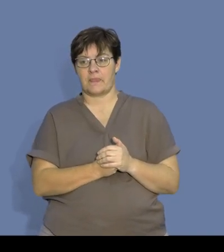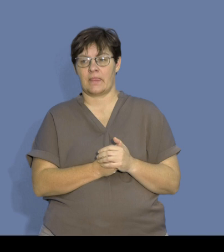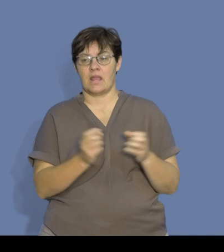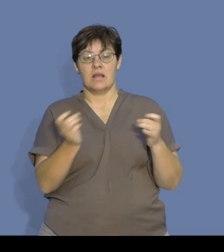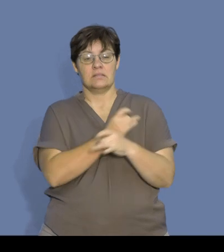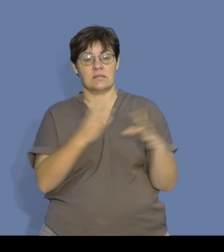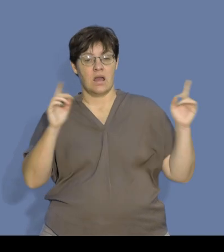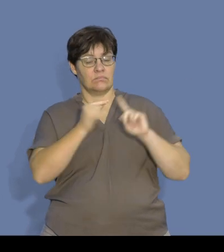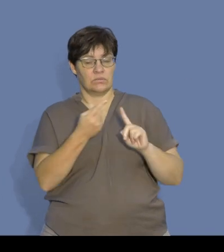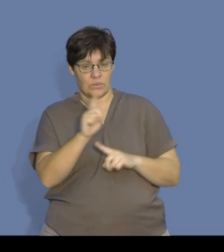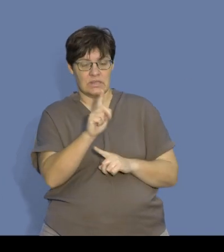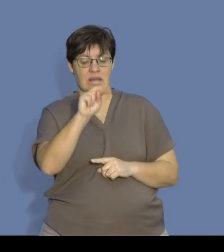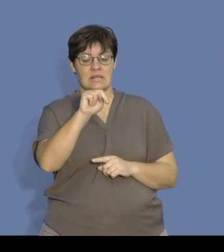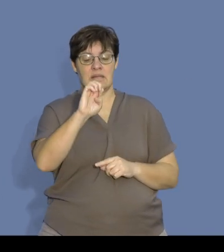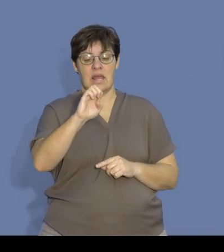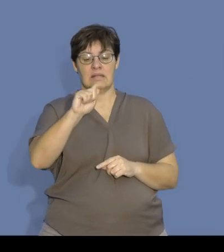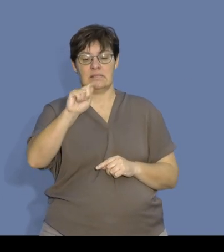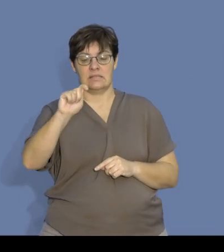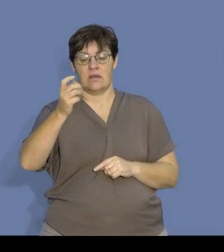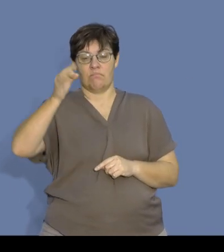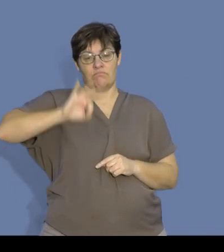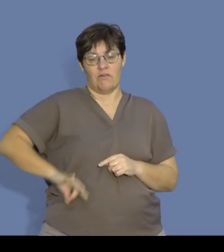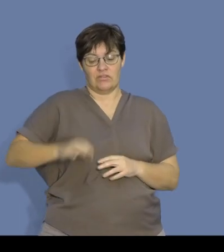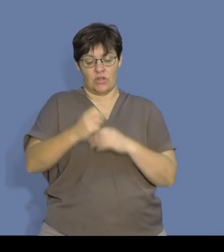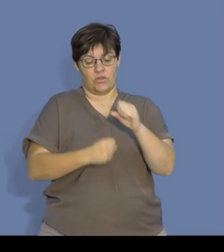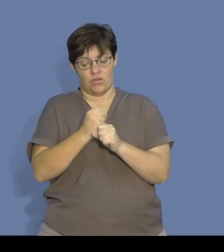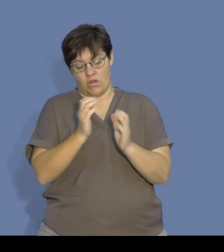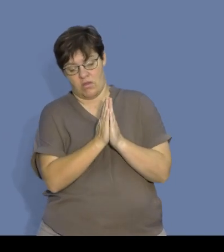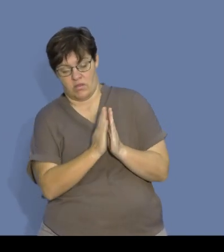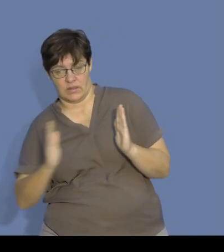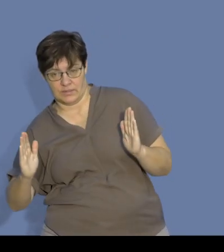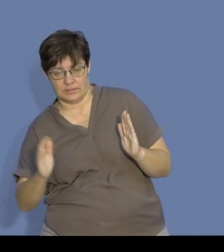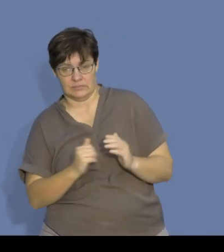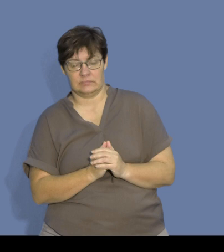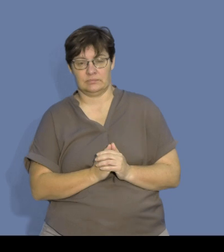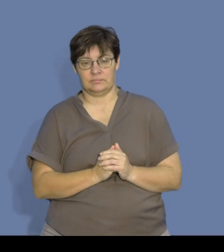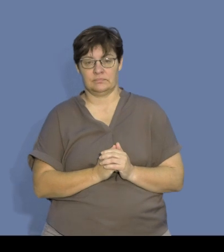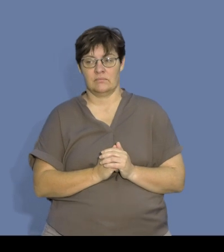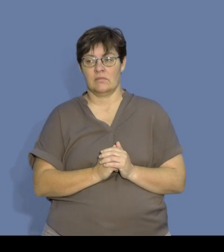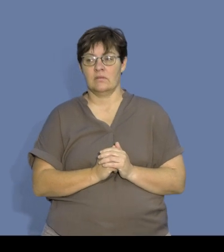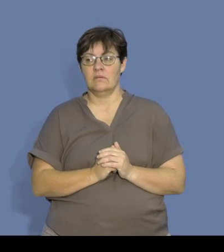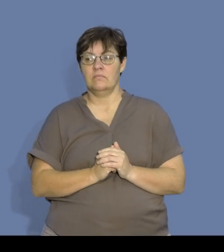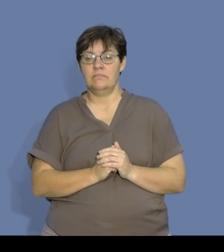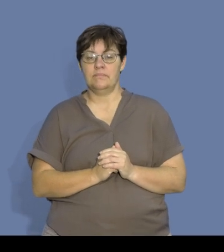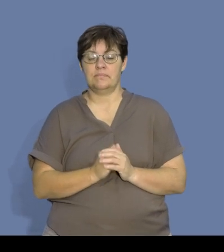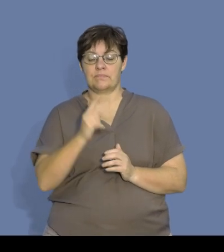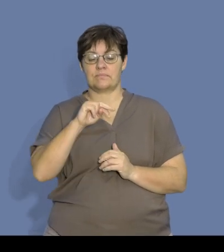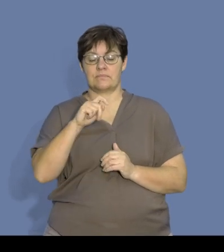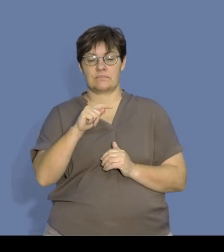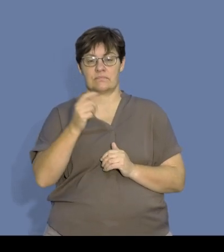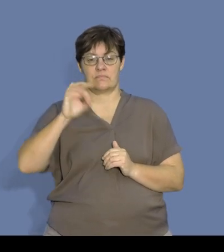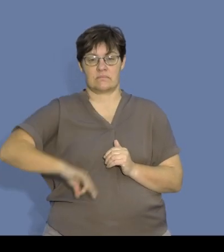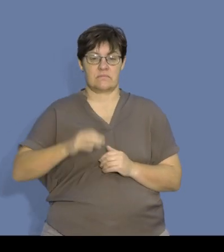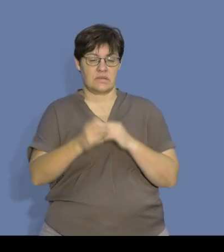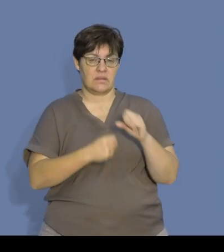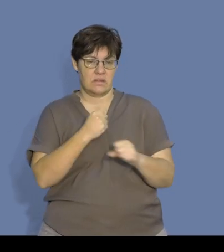starting point is always net profit for the year. So if we go back to our information, our net profit